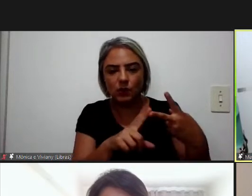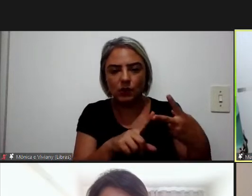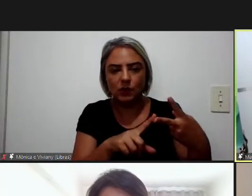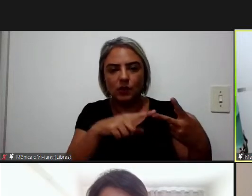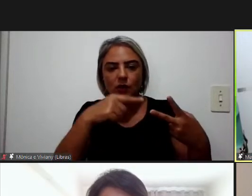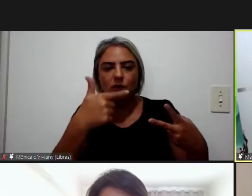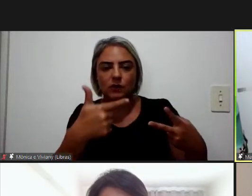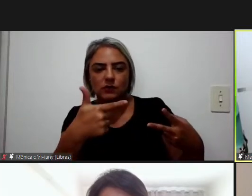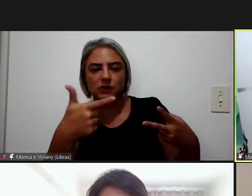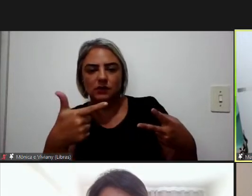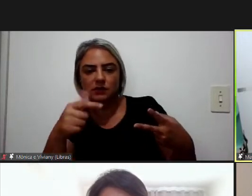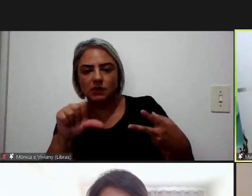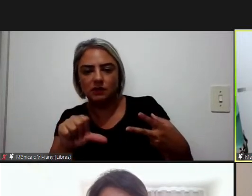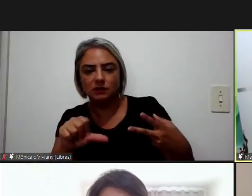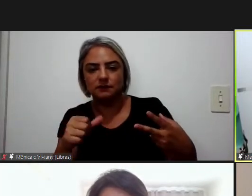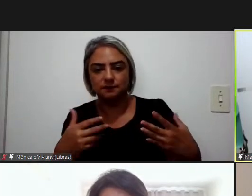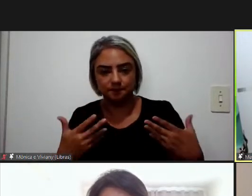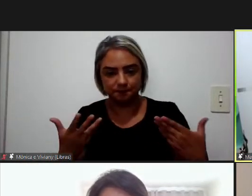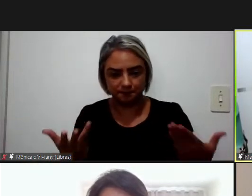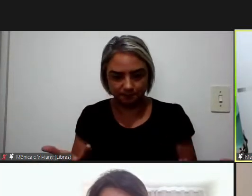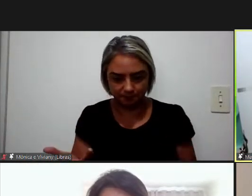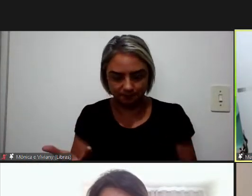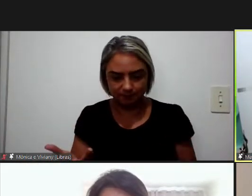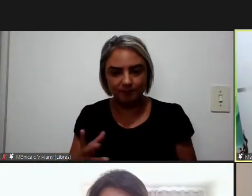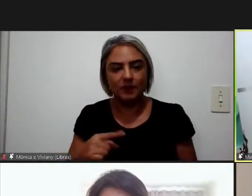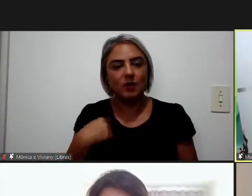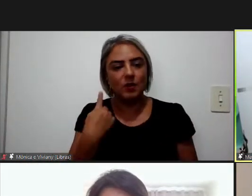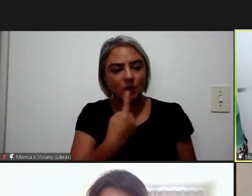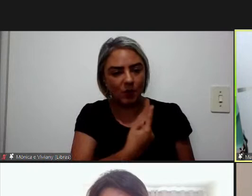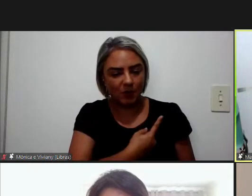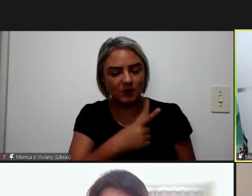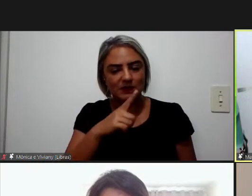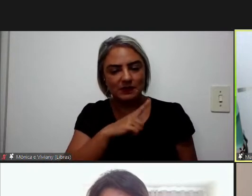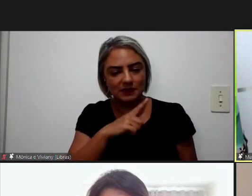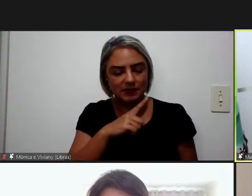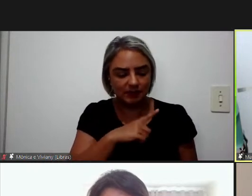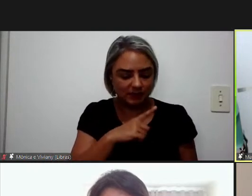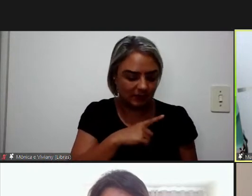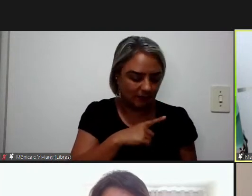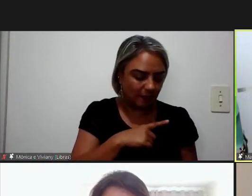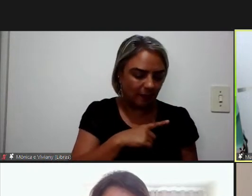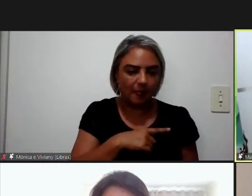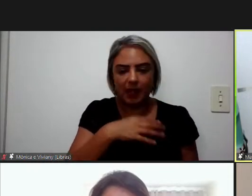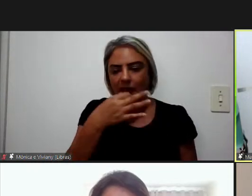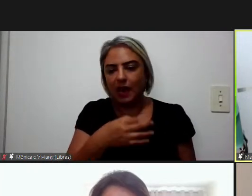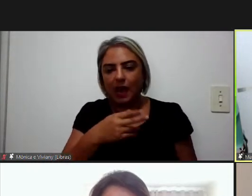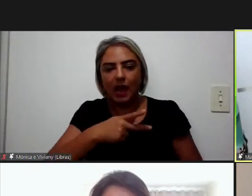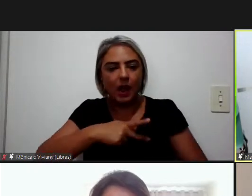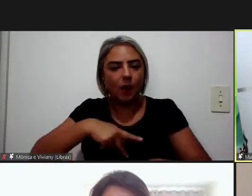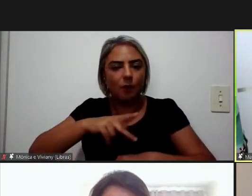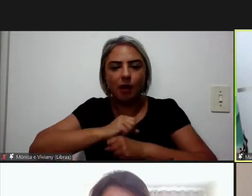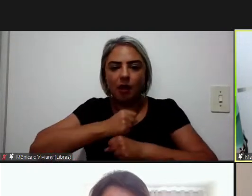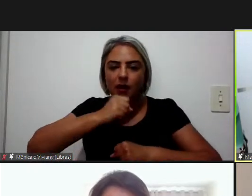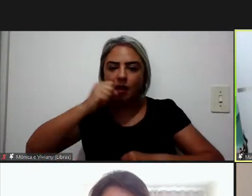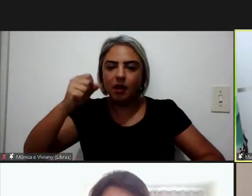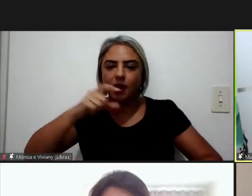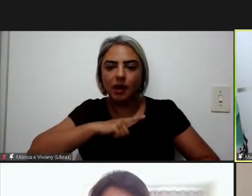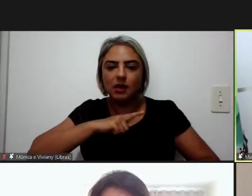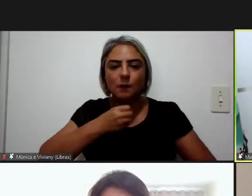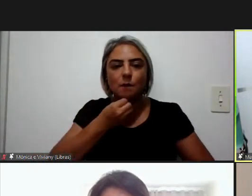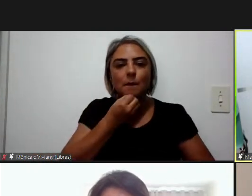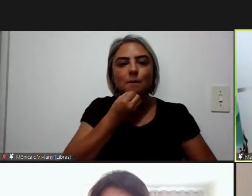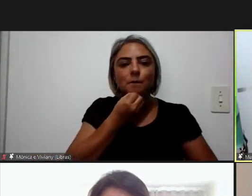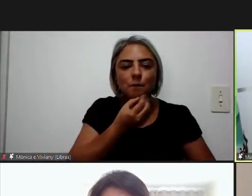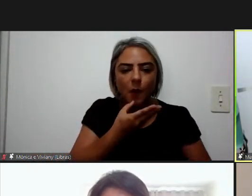type 1 and type 2. So we have, of course, it's a big